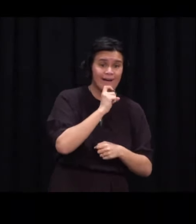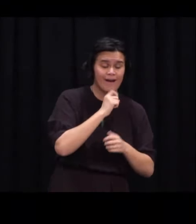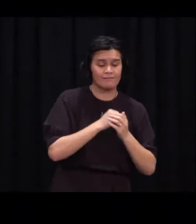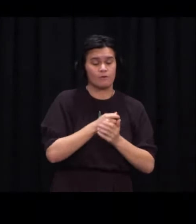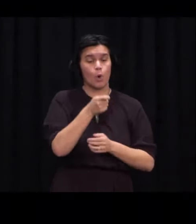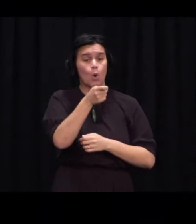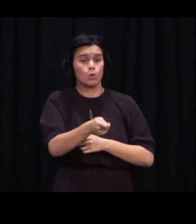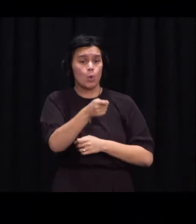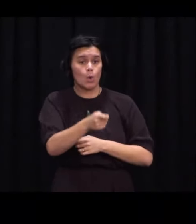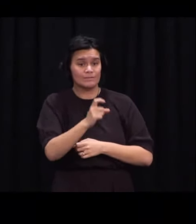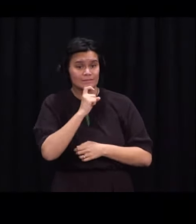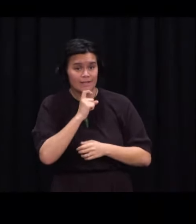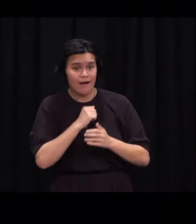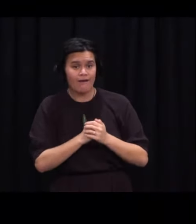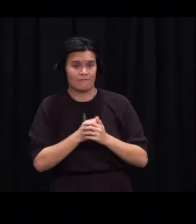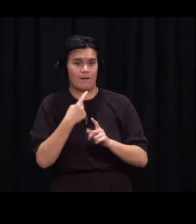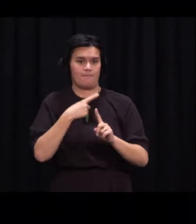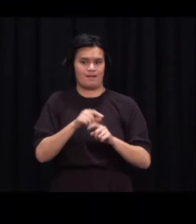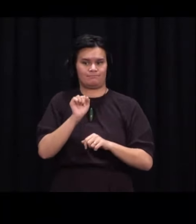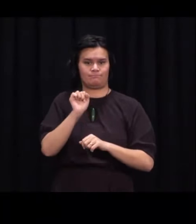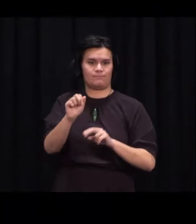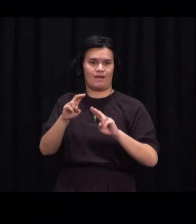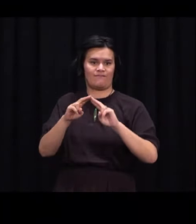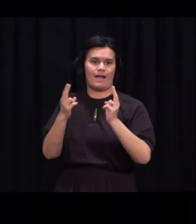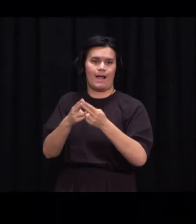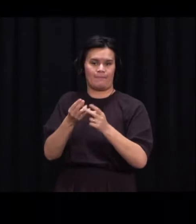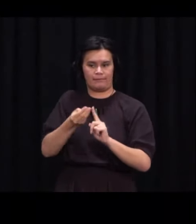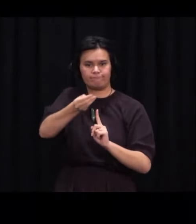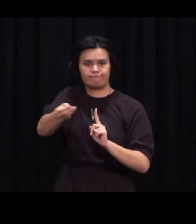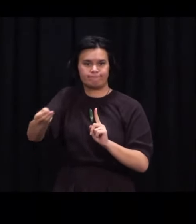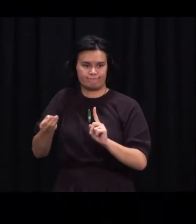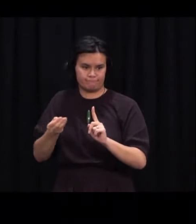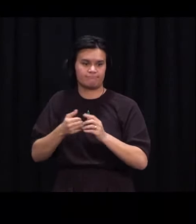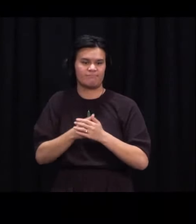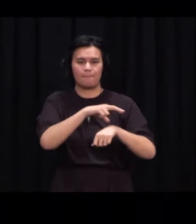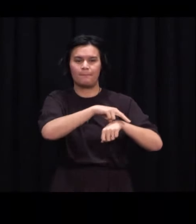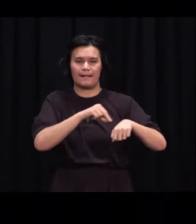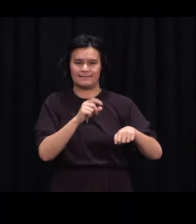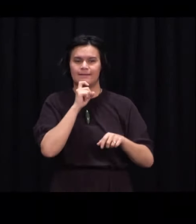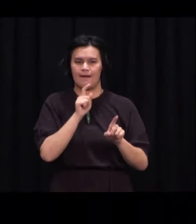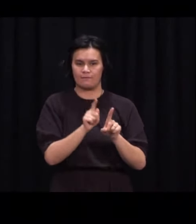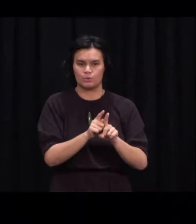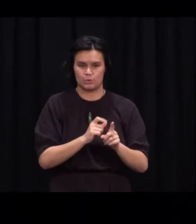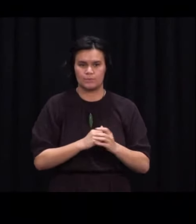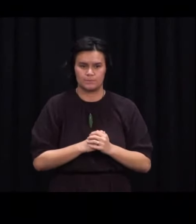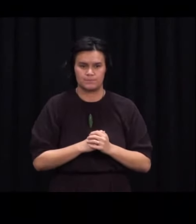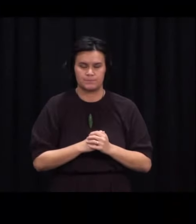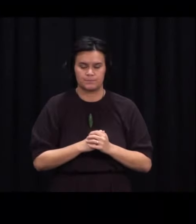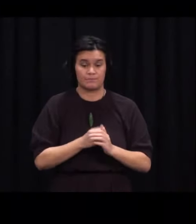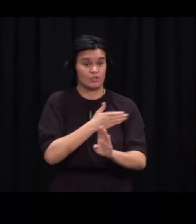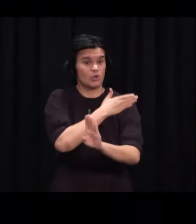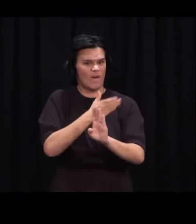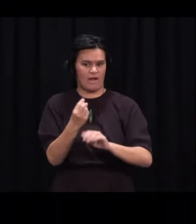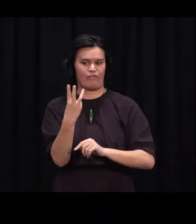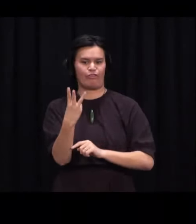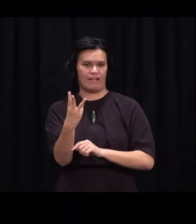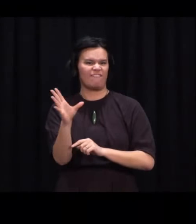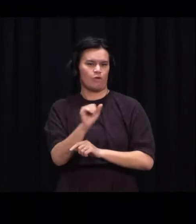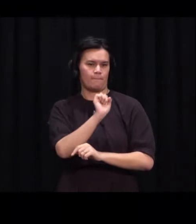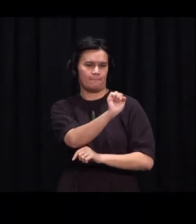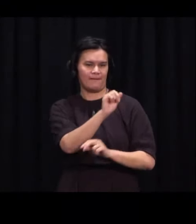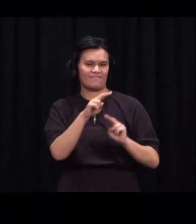still only have the 3 positives that were reported this morning. We are continuing with widespread testing in the community